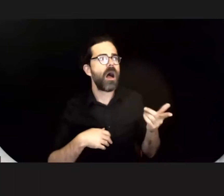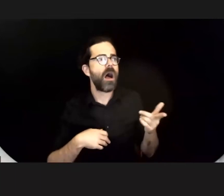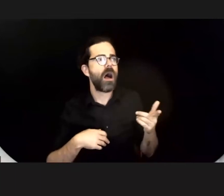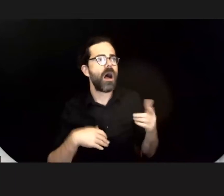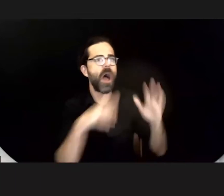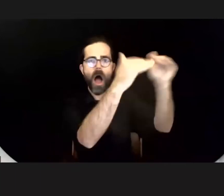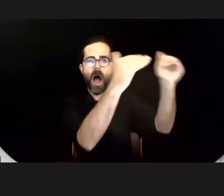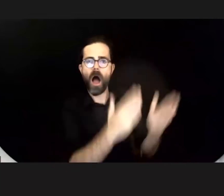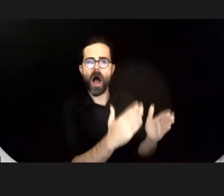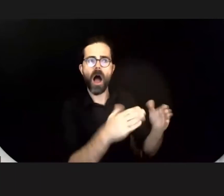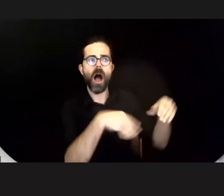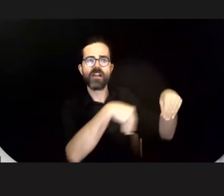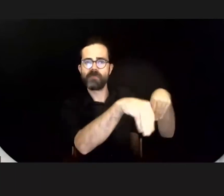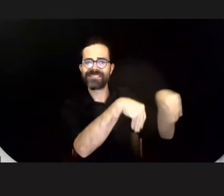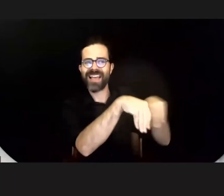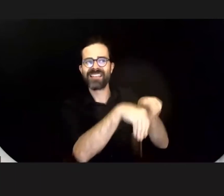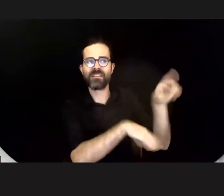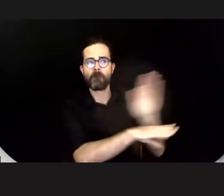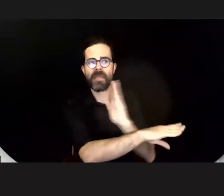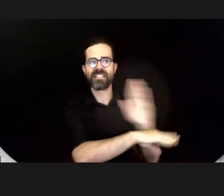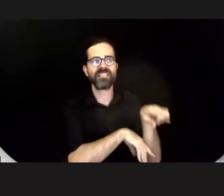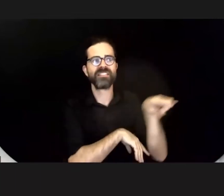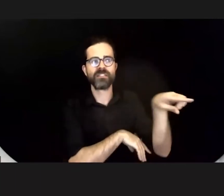We know that thanks to teleworking,